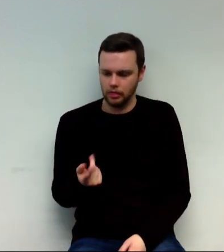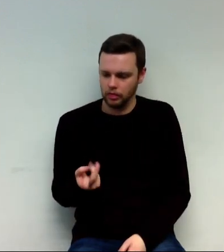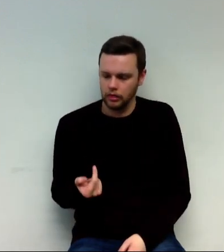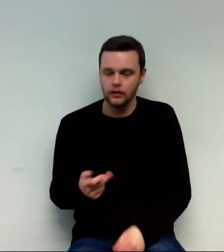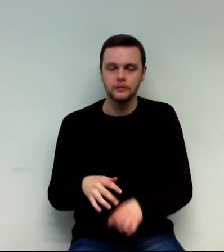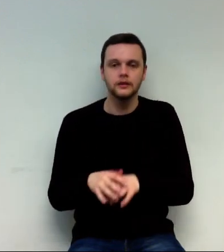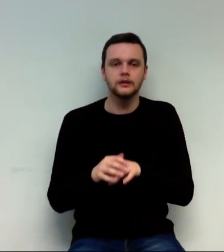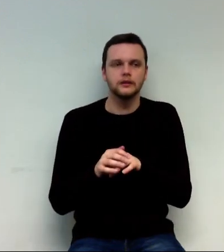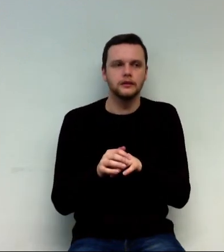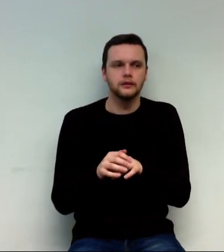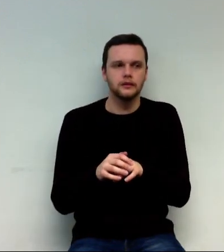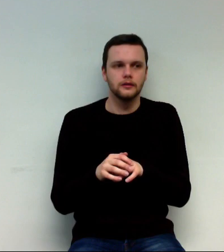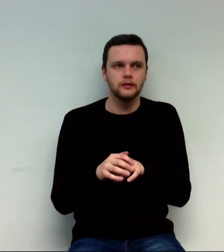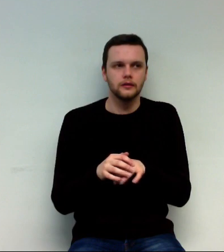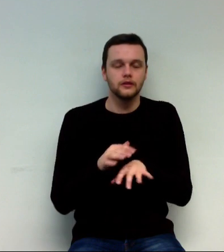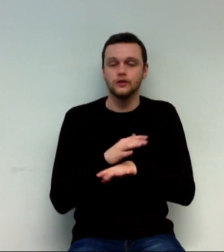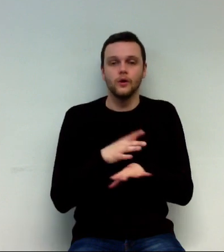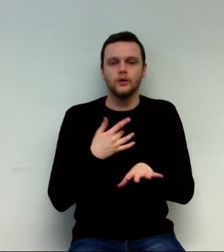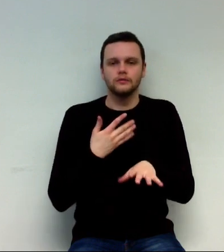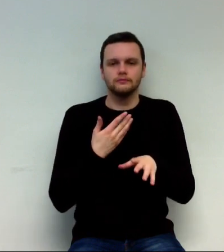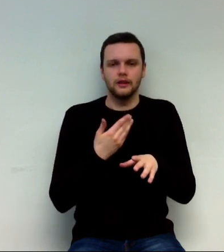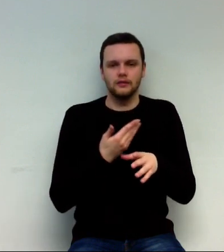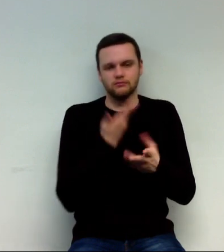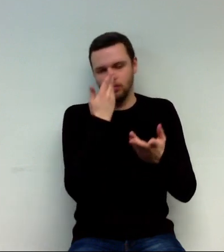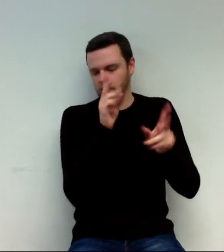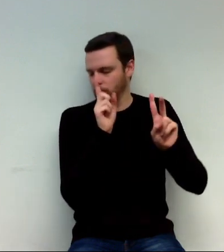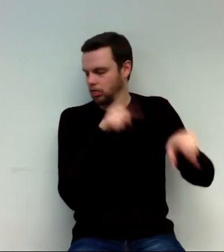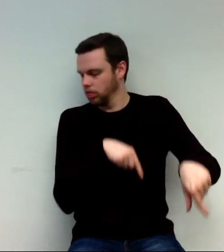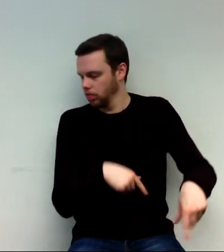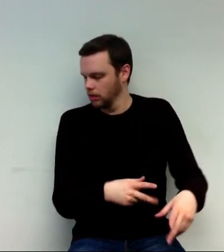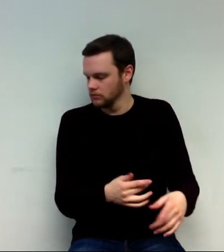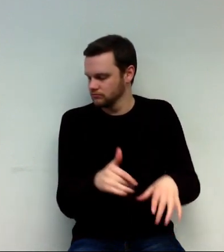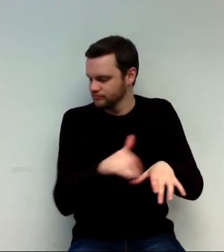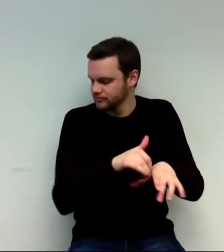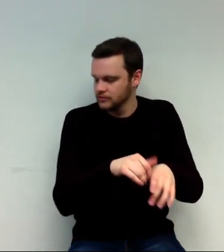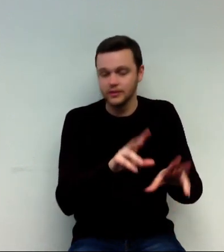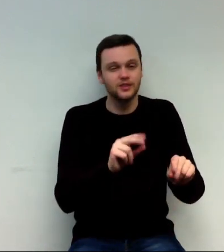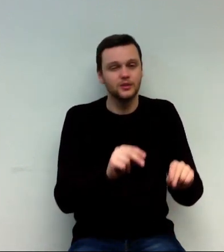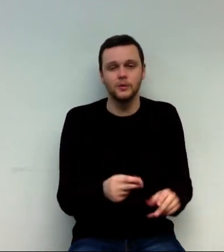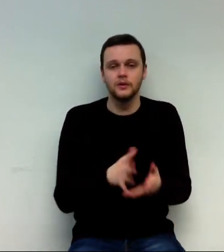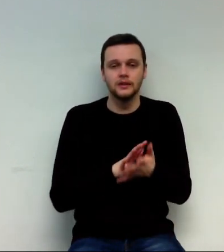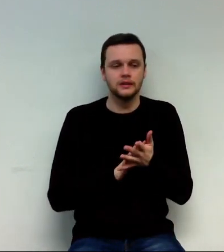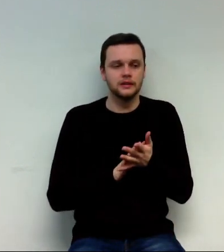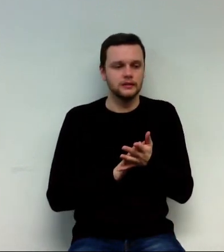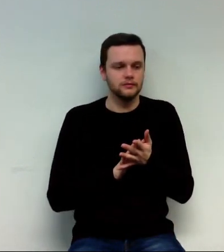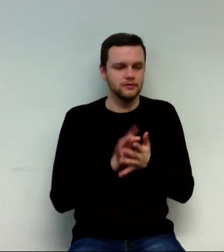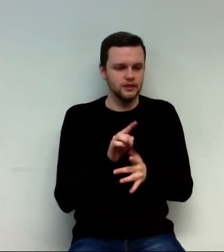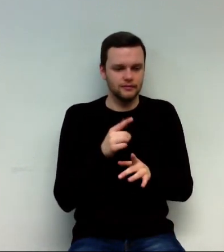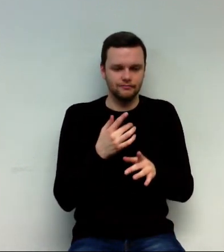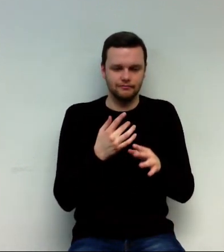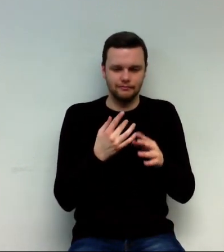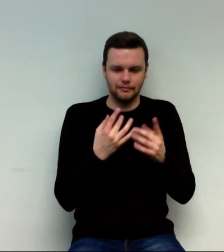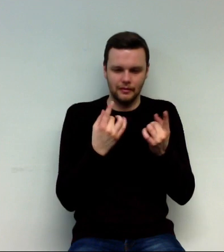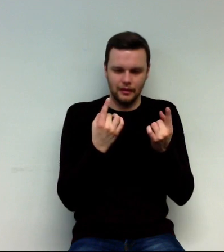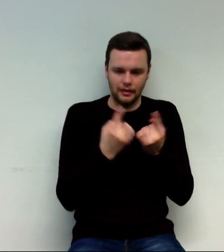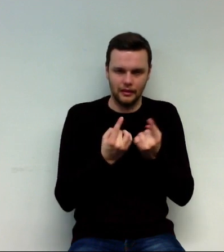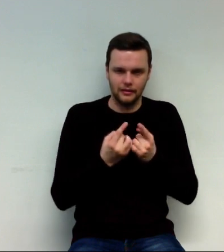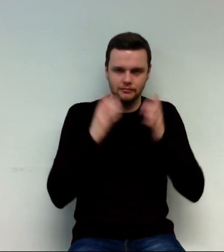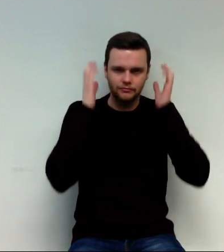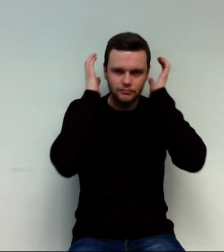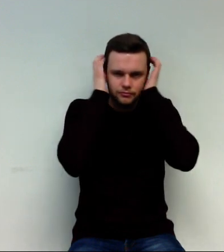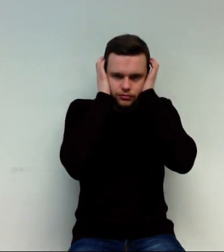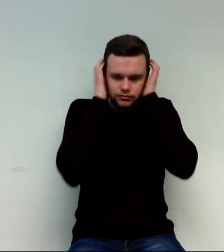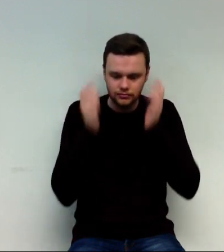those are not things that they're doing because they want to be disrespectful or they don't want to be there or involved in your show. They're have the ear defenders and